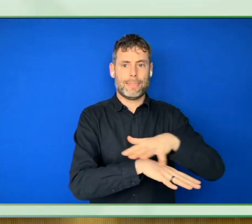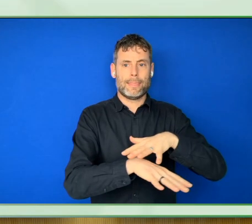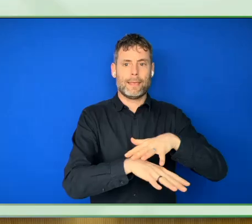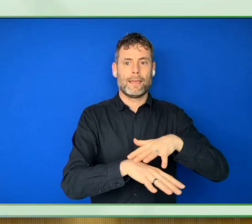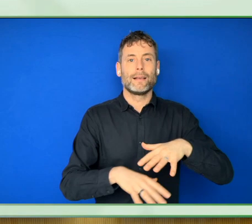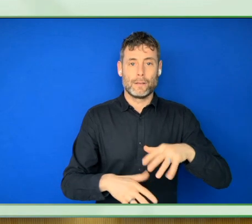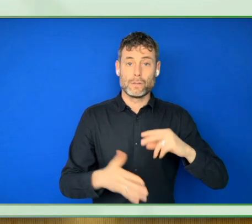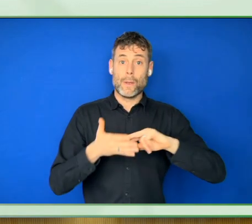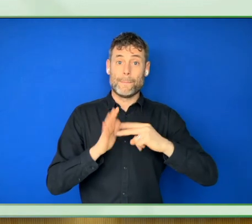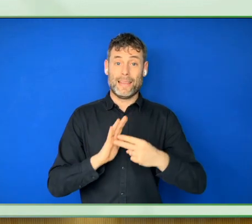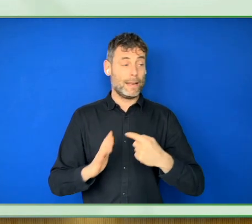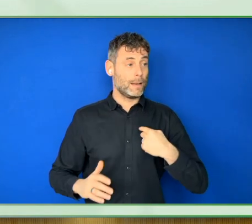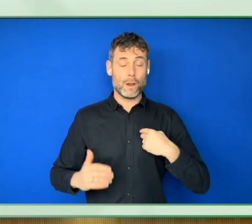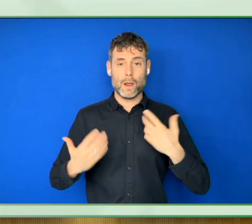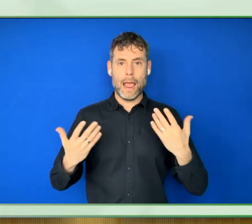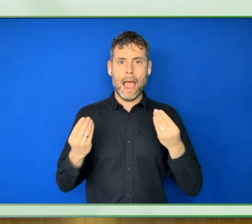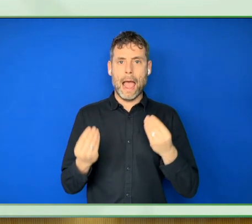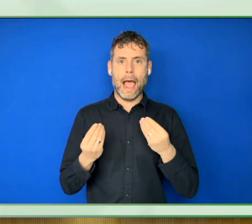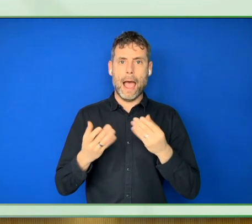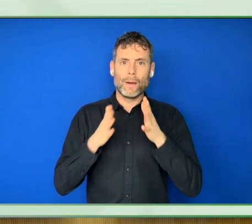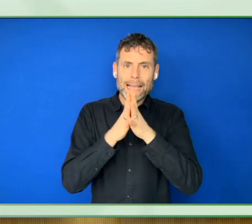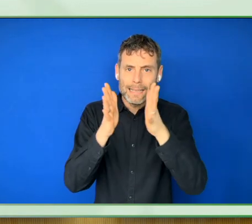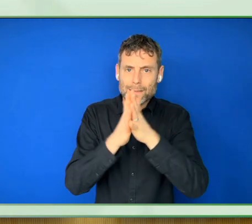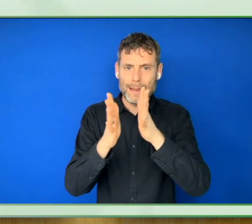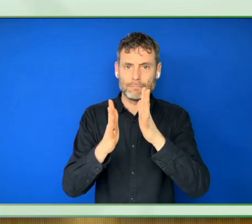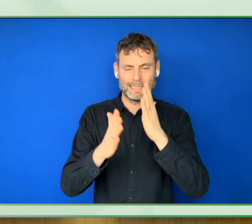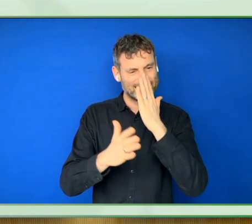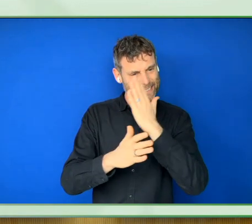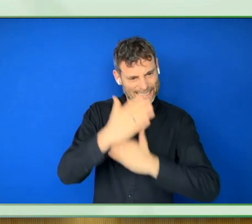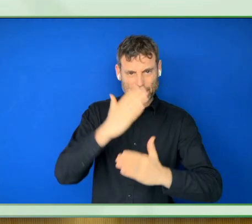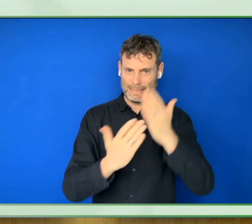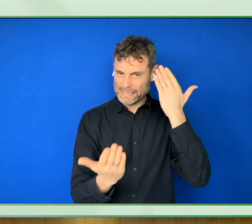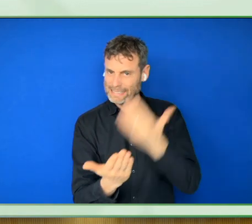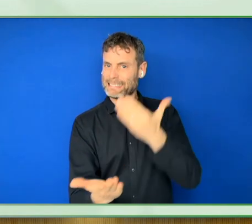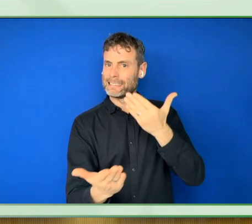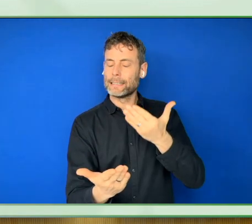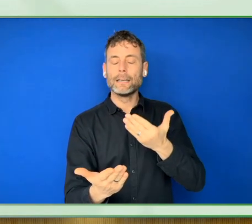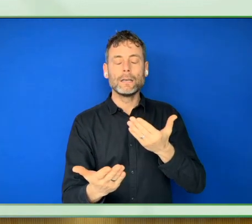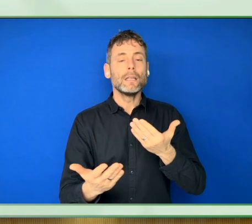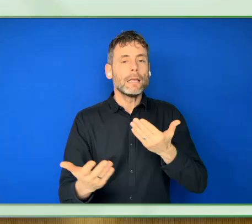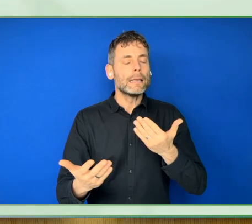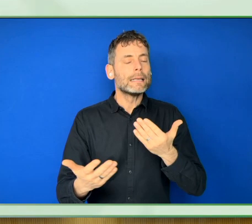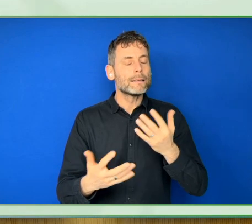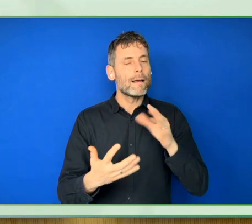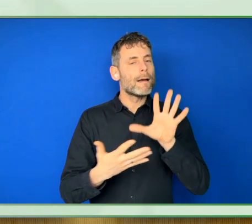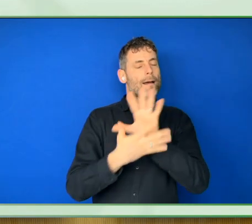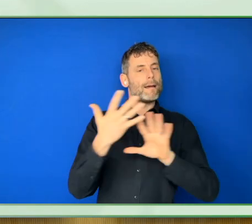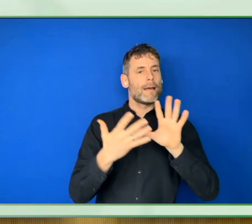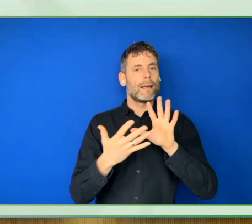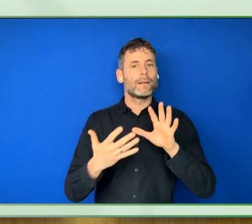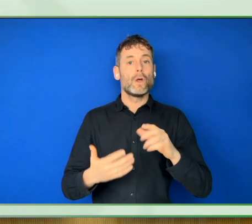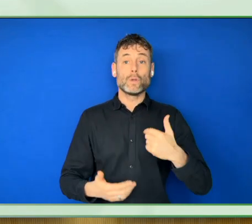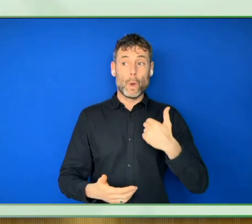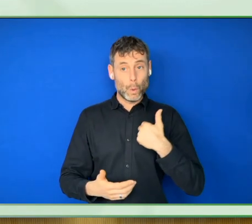bit closer to us and work with us. We get closer to them. We work with businesses around that to make it seem like it's not